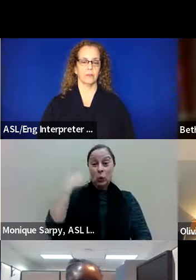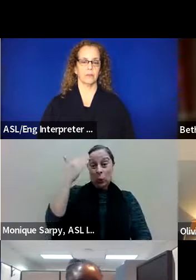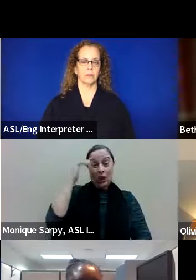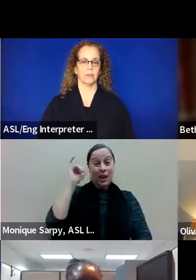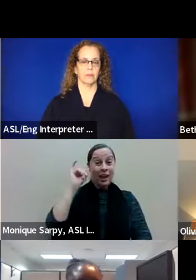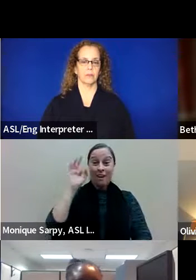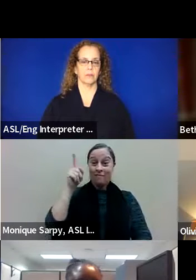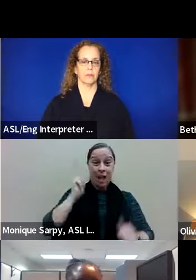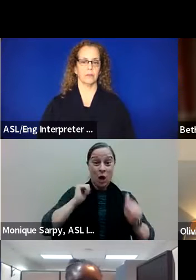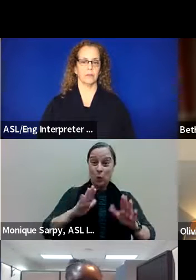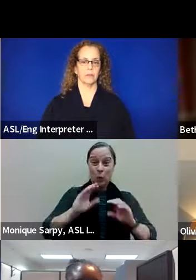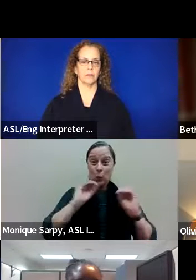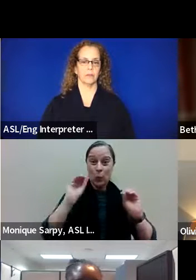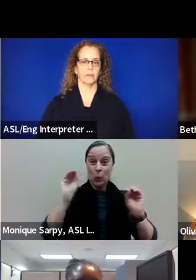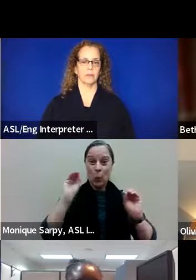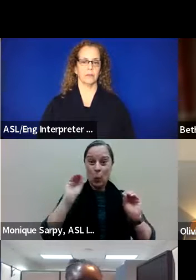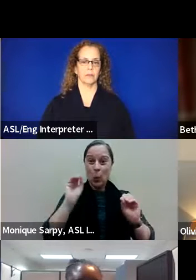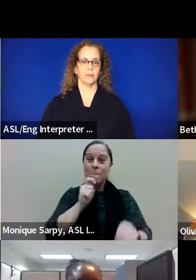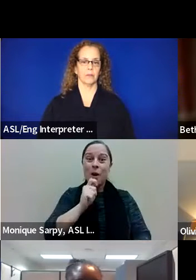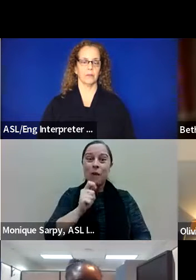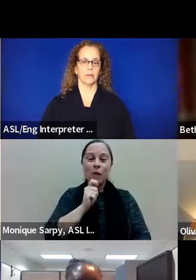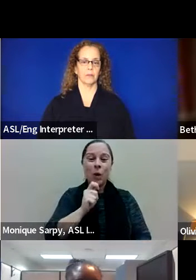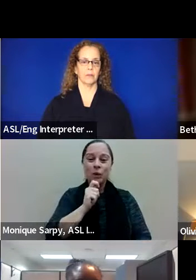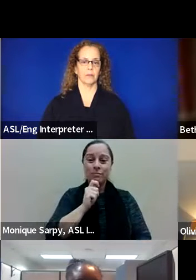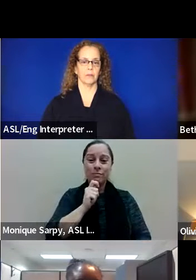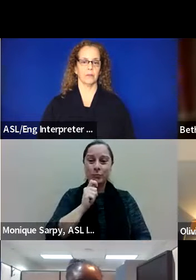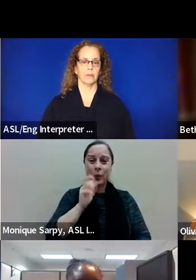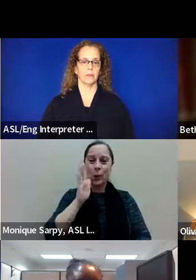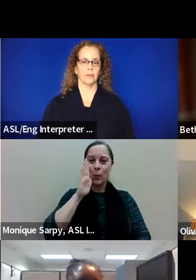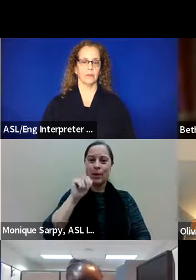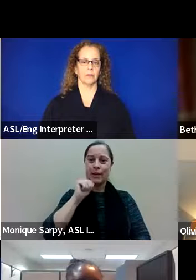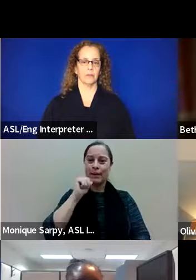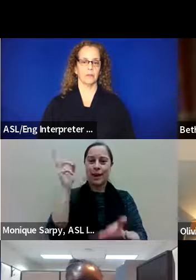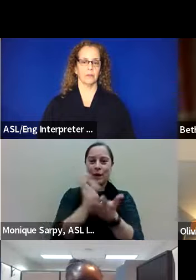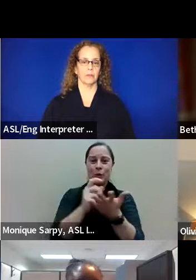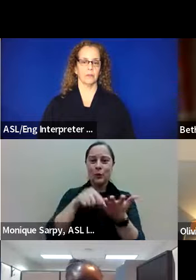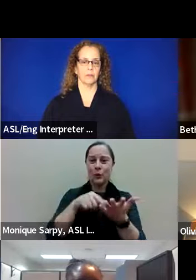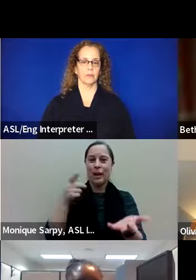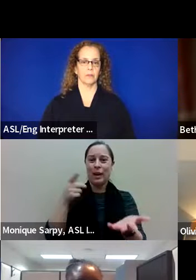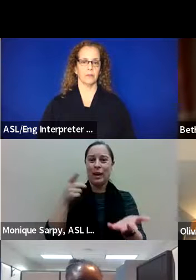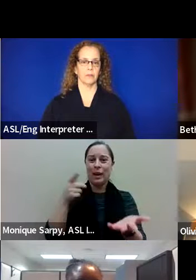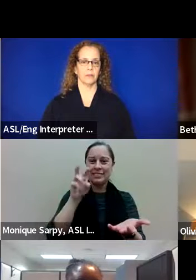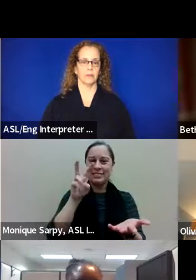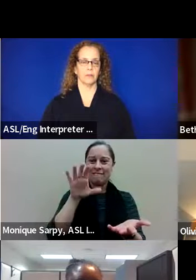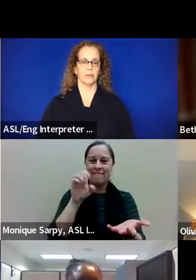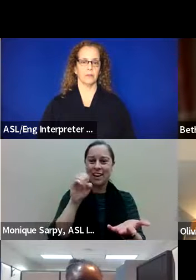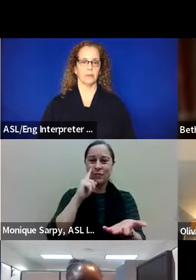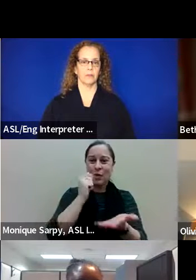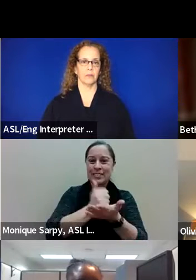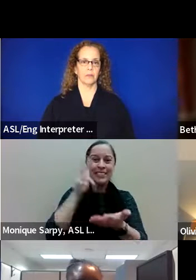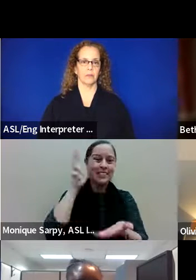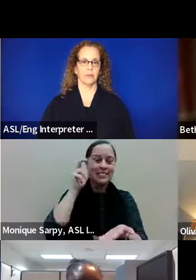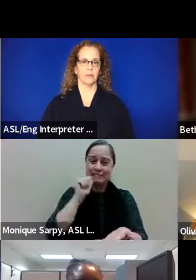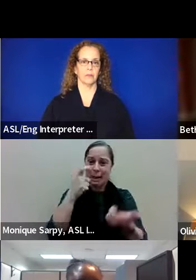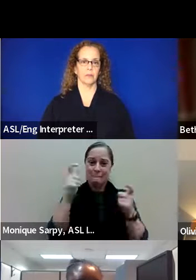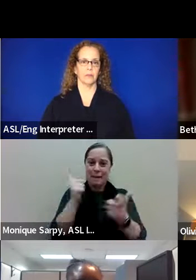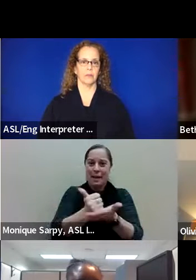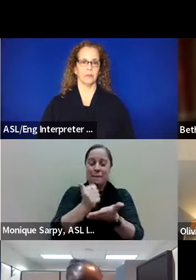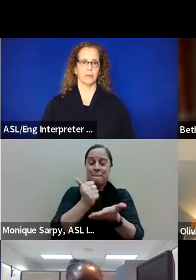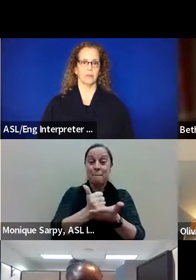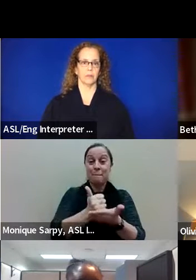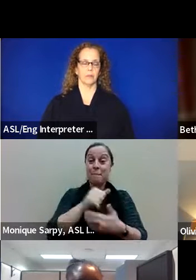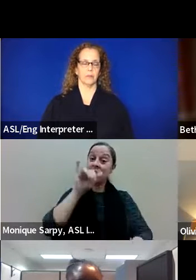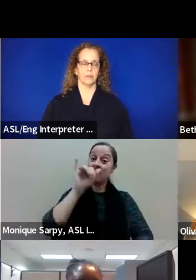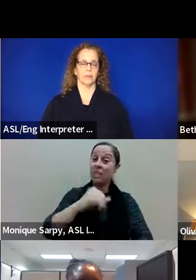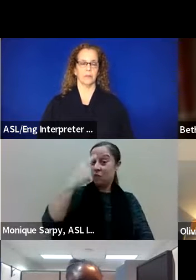a microphone, it's not going to come through the assistive listening device, and it's not going to be a big help. And that's for me as